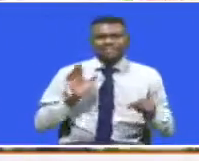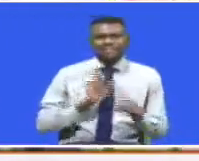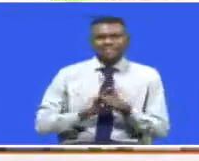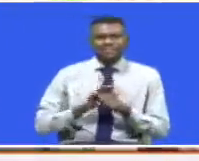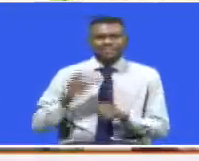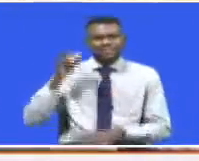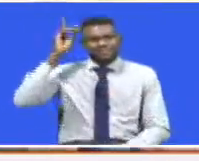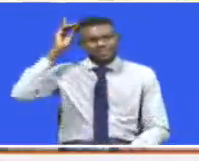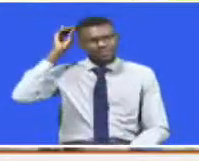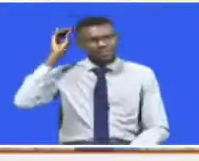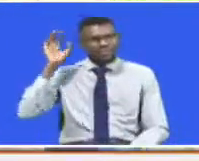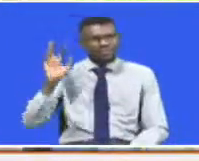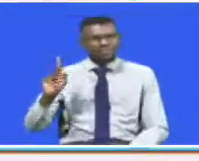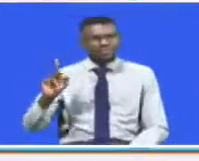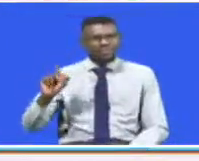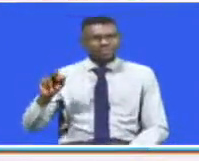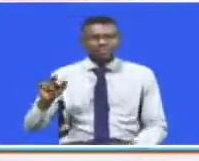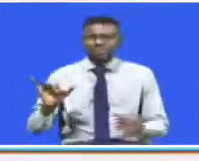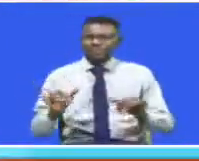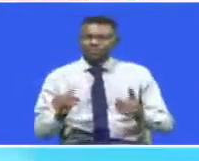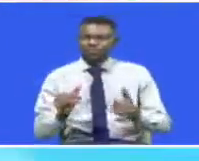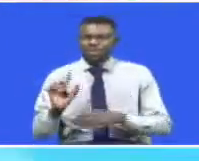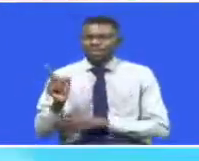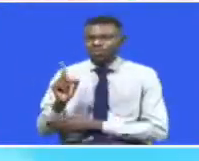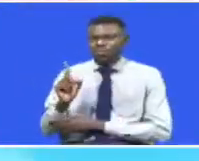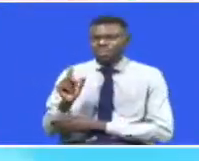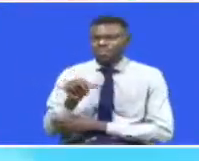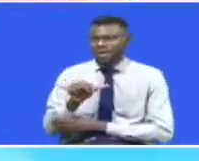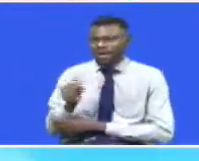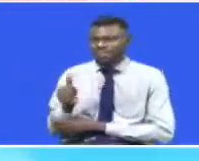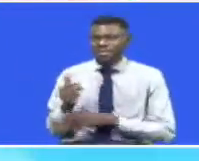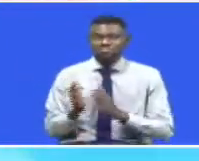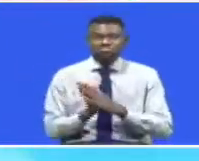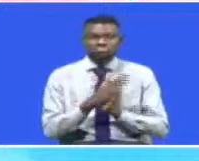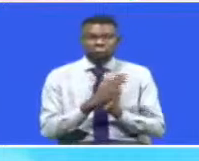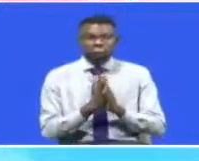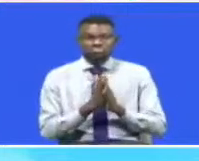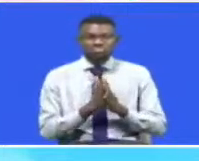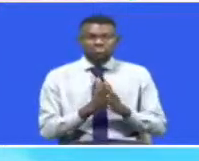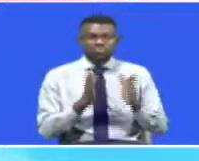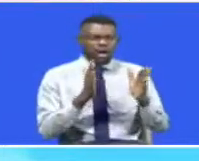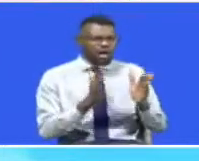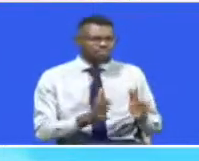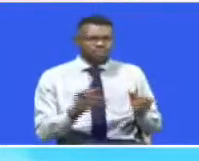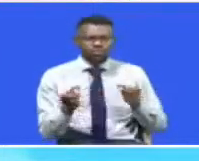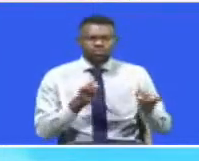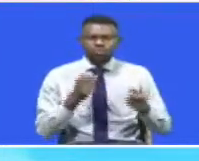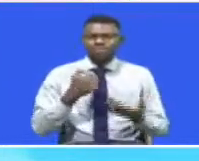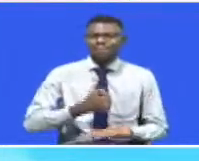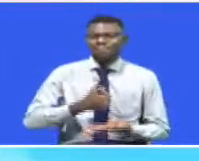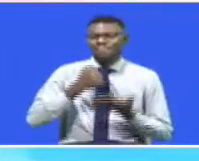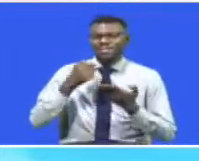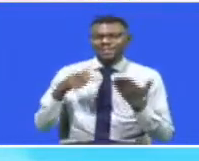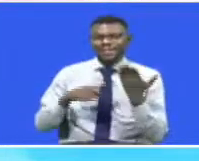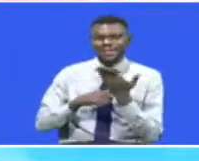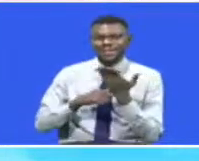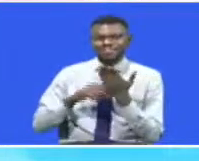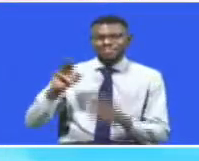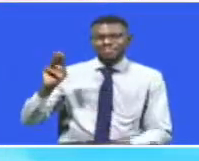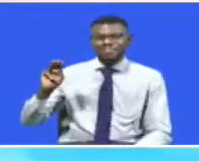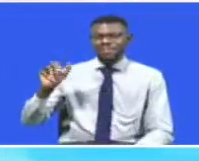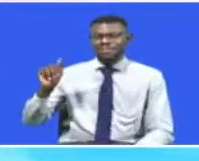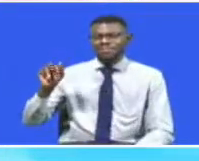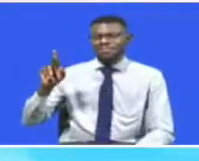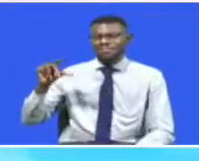KTN News, Nairobi. Well, some other stories making headlines now. The controller of budget, Dr. Margaret Nyakango, has revealed